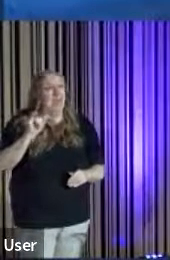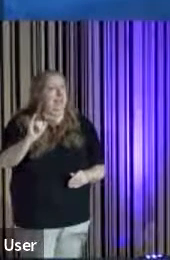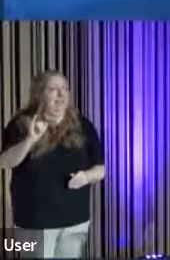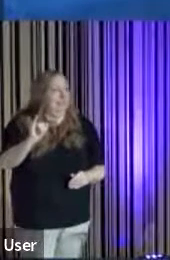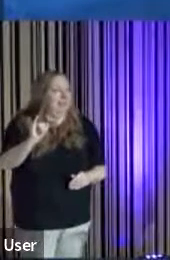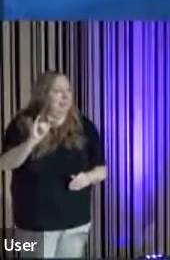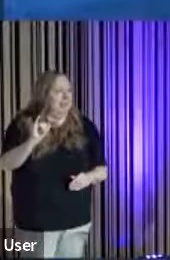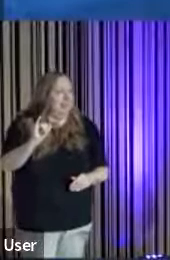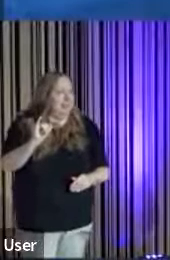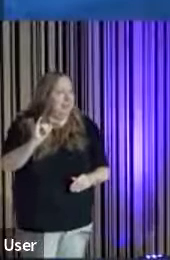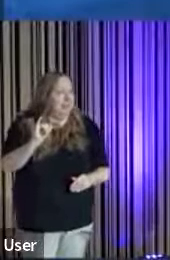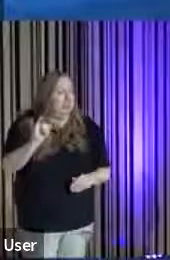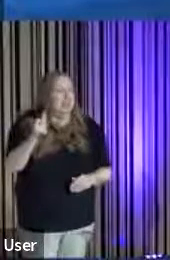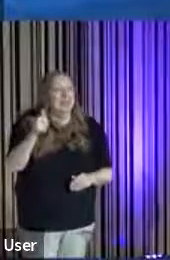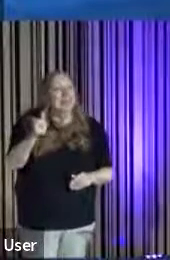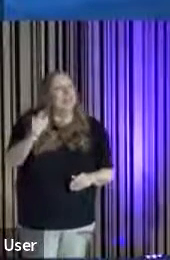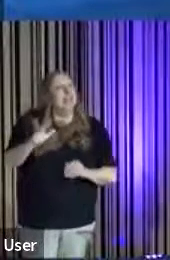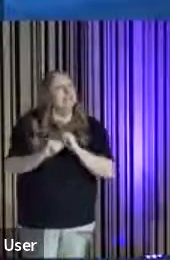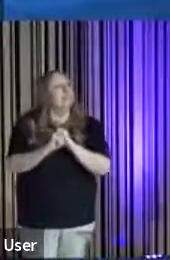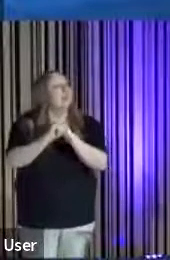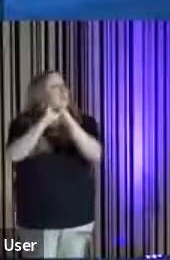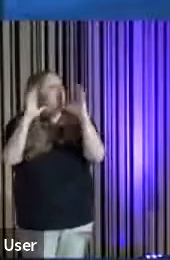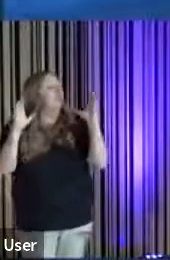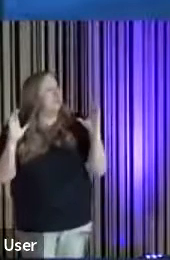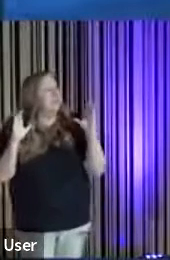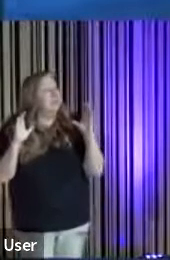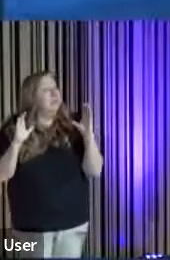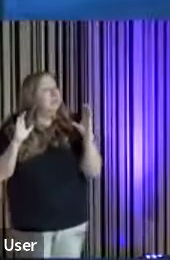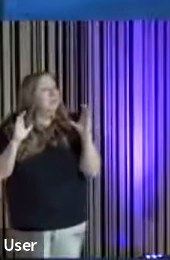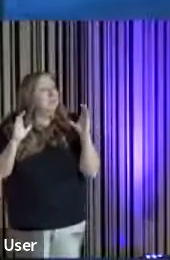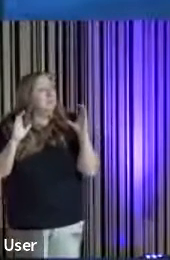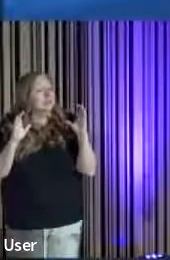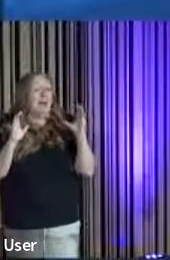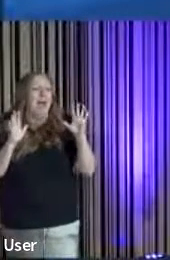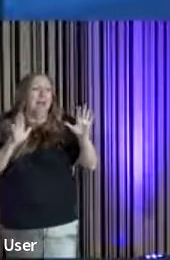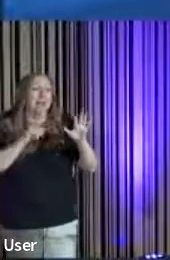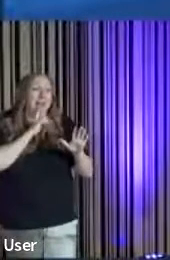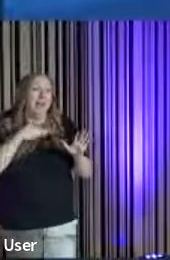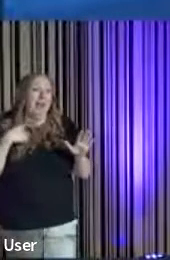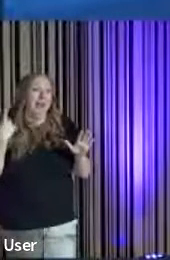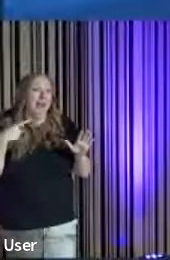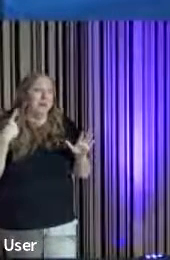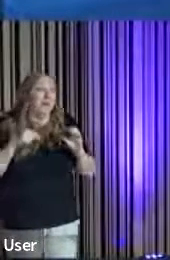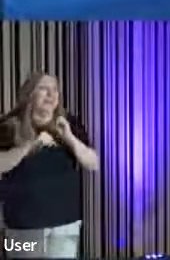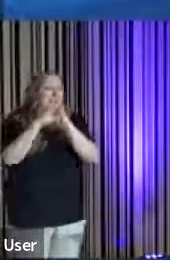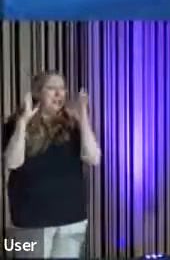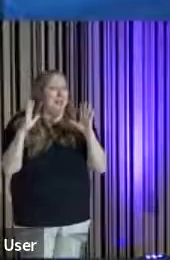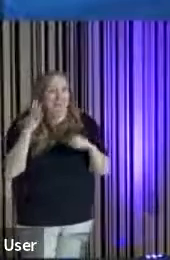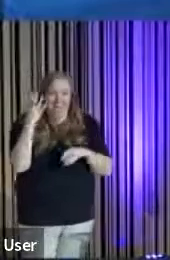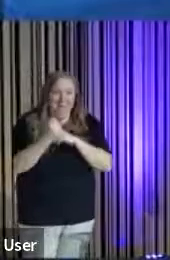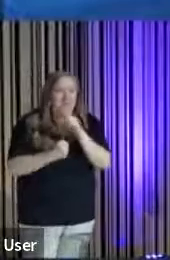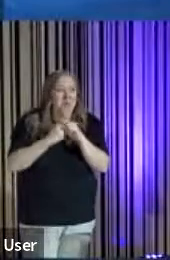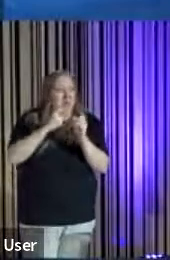because his vision was really a very crazy vision back 15 years ago.